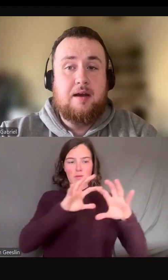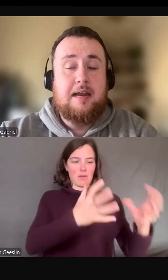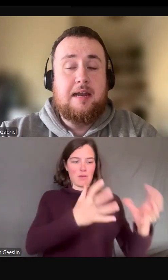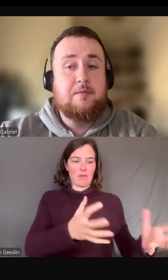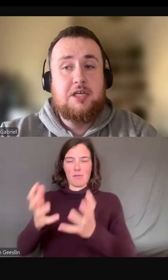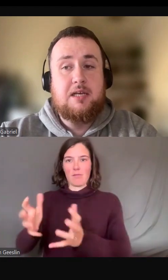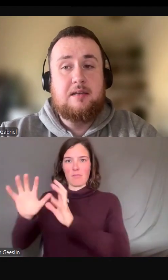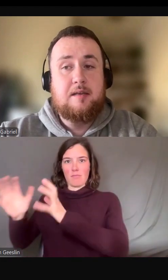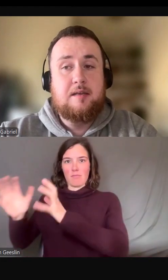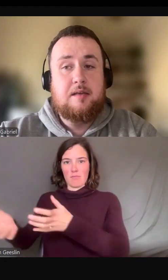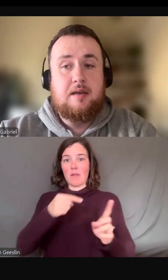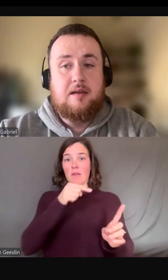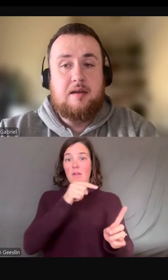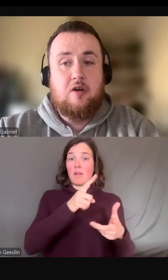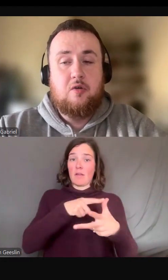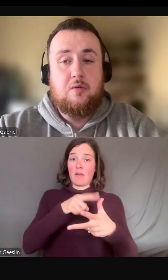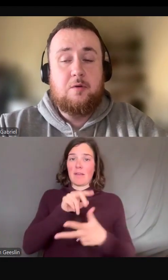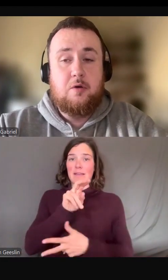our navigation,